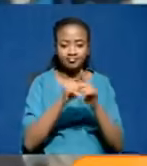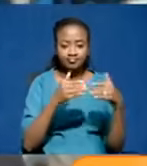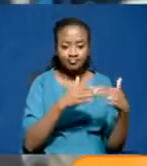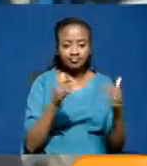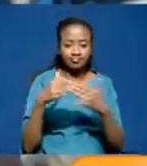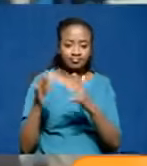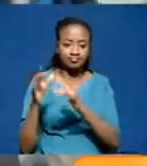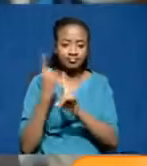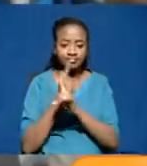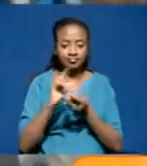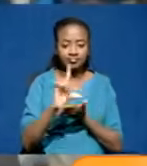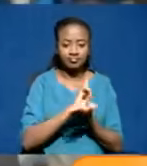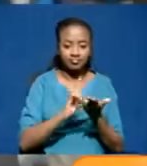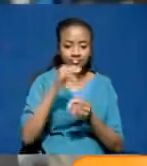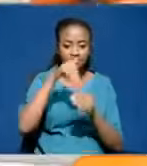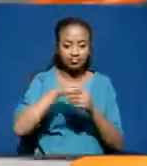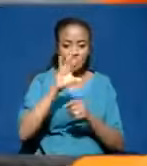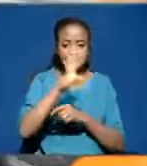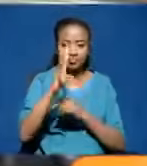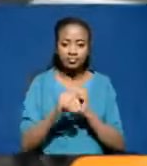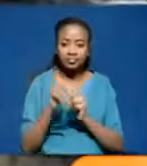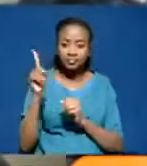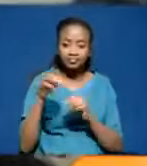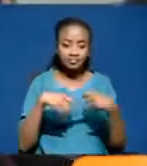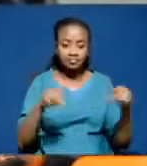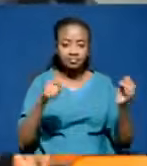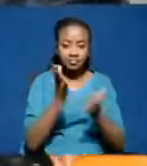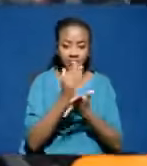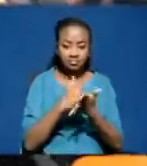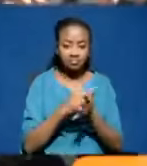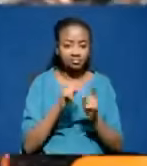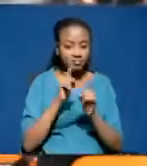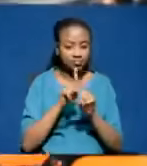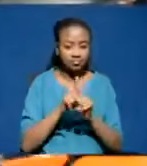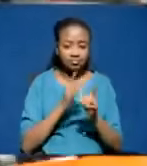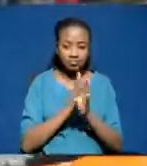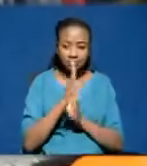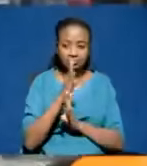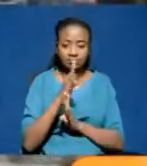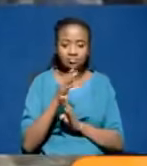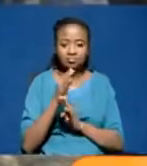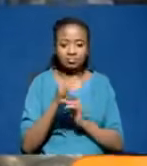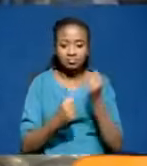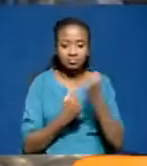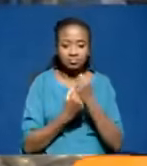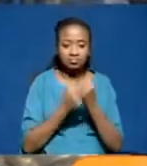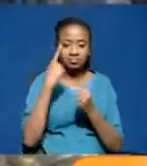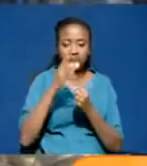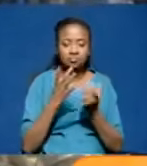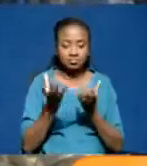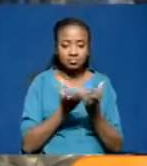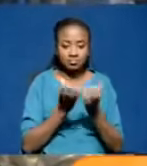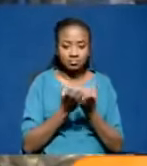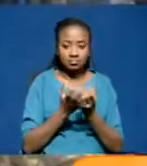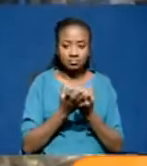multiple locations within Africa. The boda-boda sector is one of the key pillars of the transport industry in Kenya. Now, with